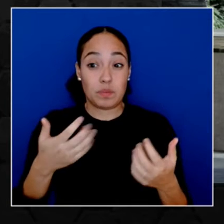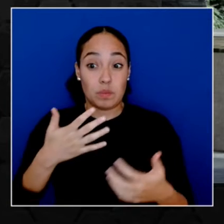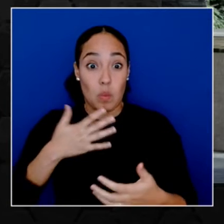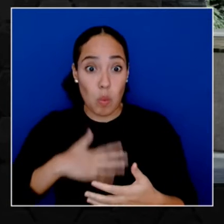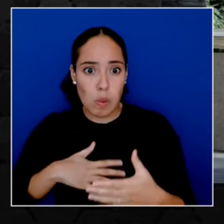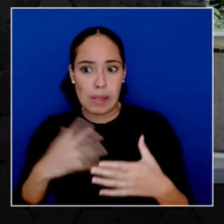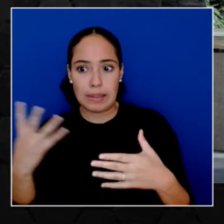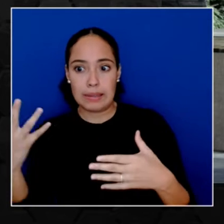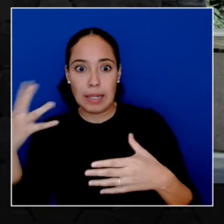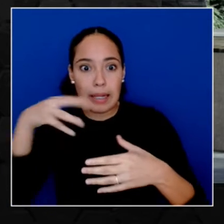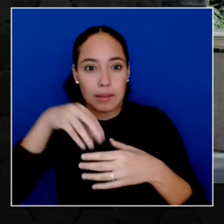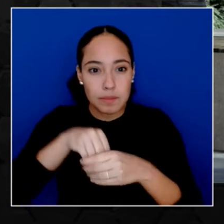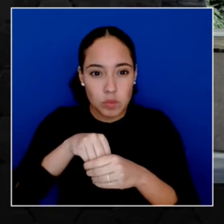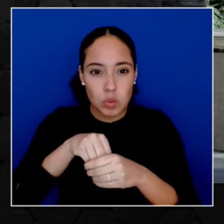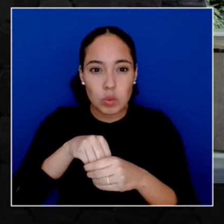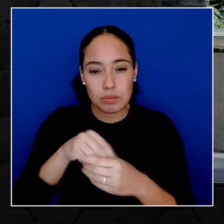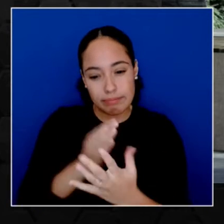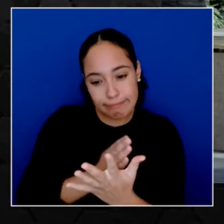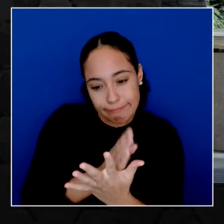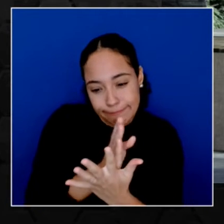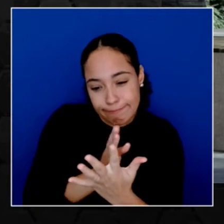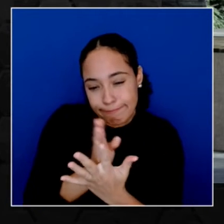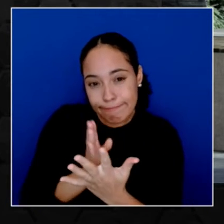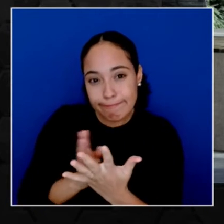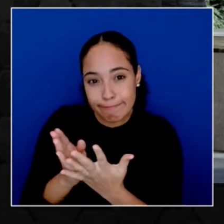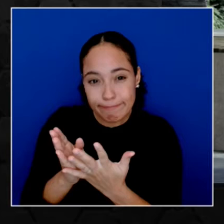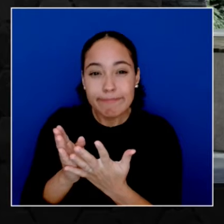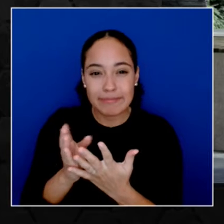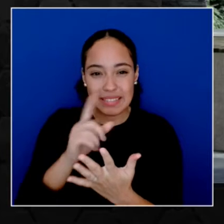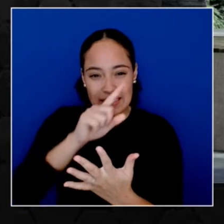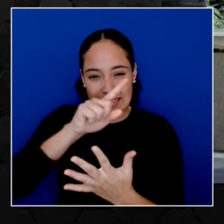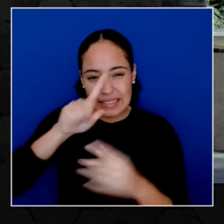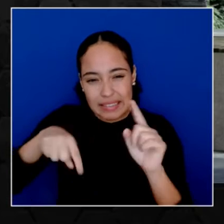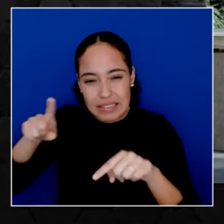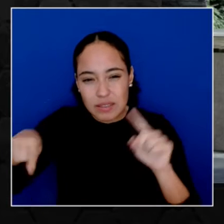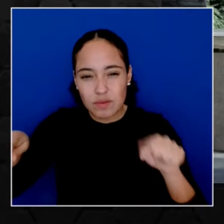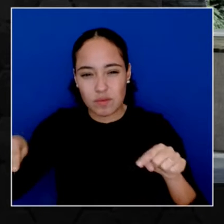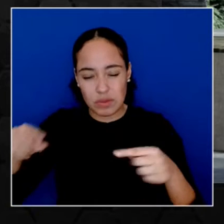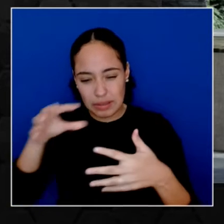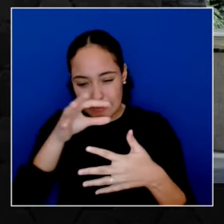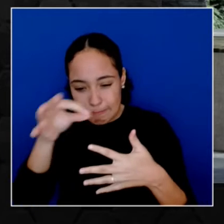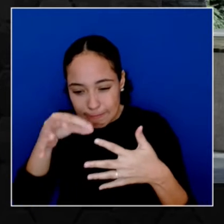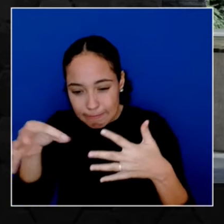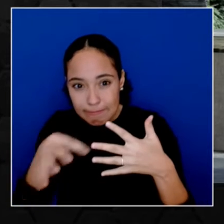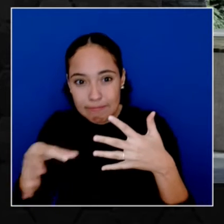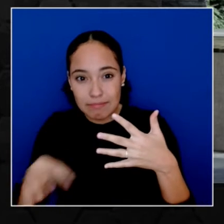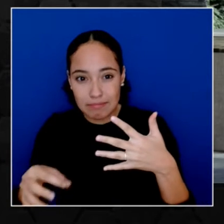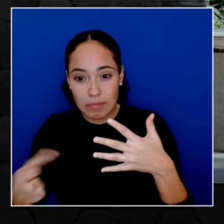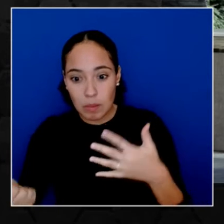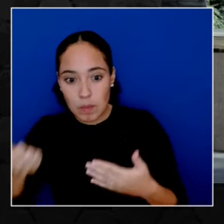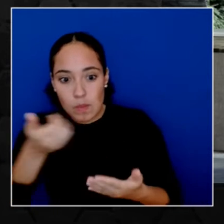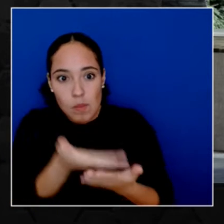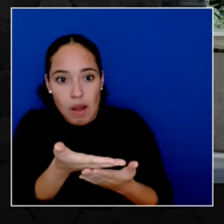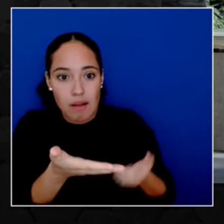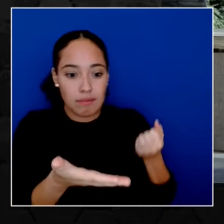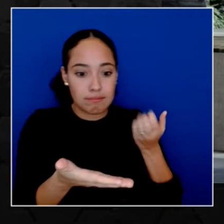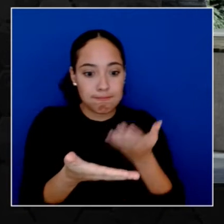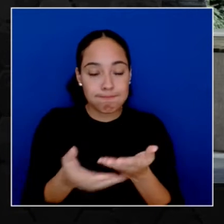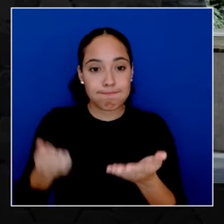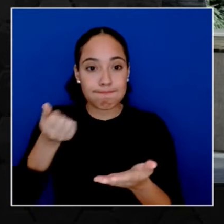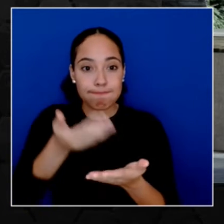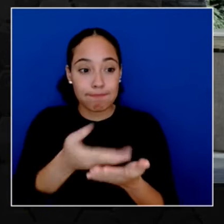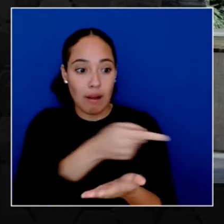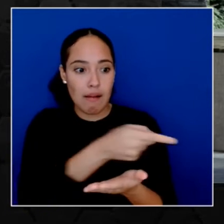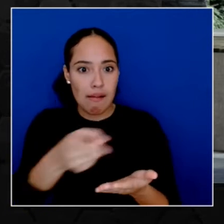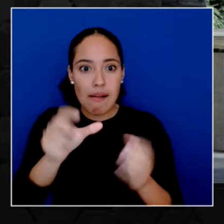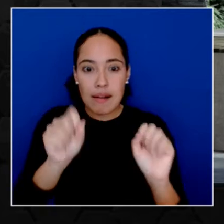own learning style, and signpost the students to more resources, either videos or text, to go and watch or learn from on